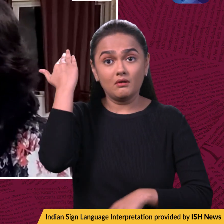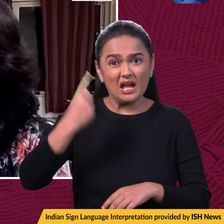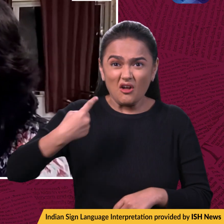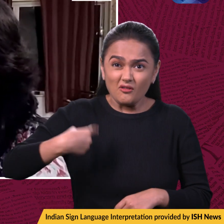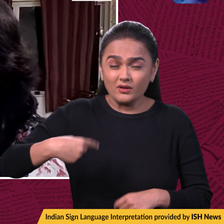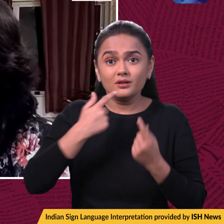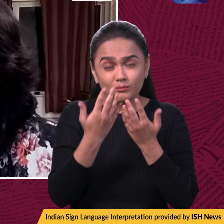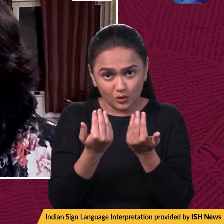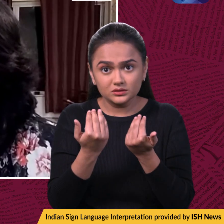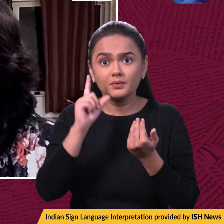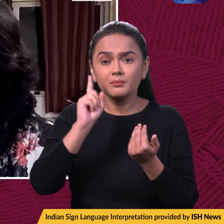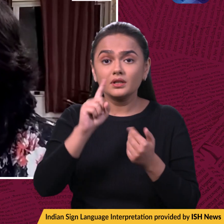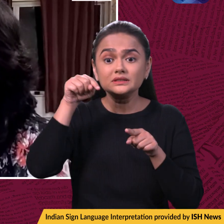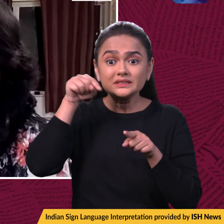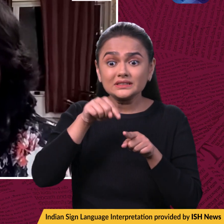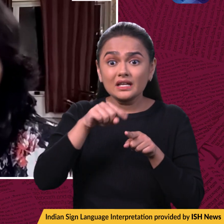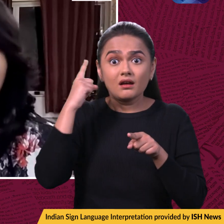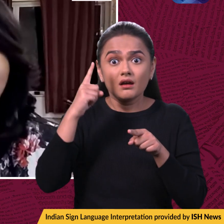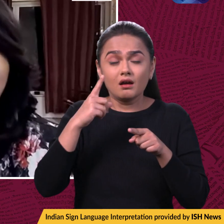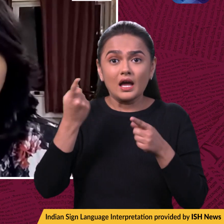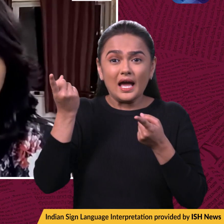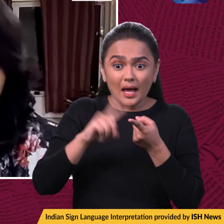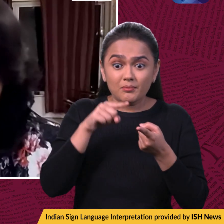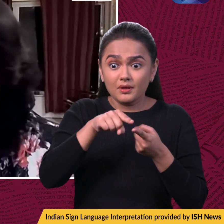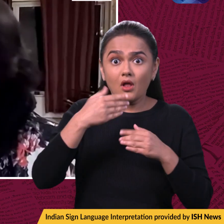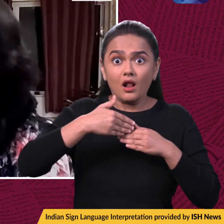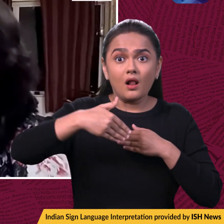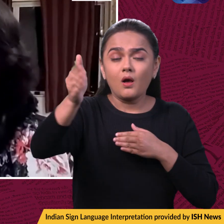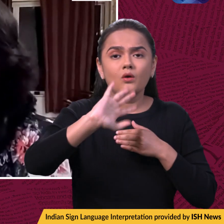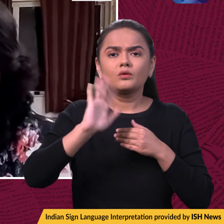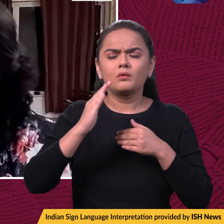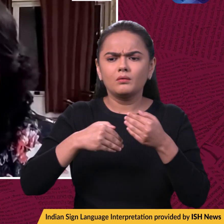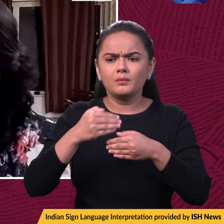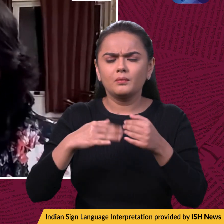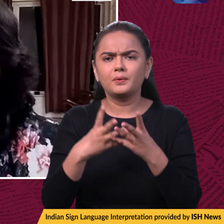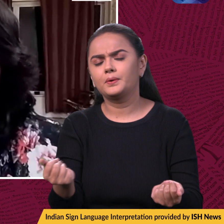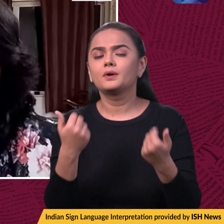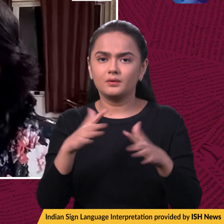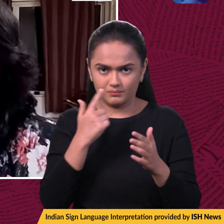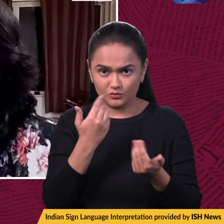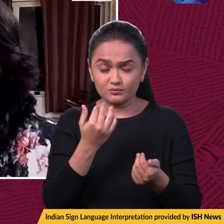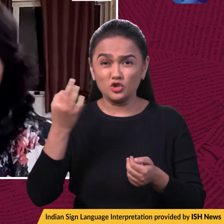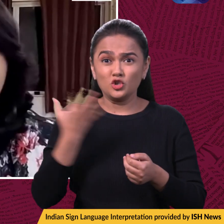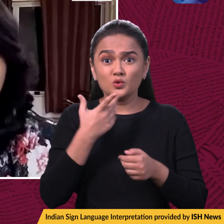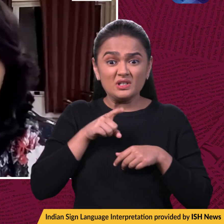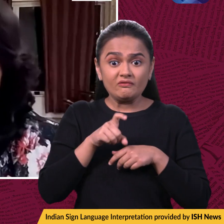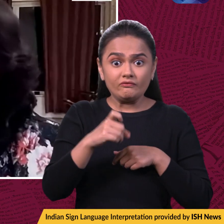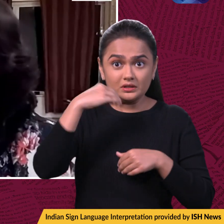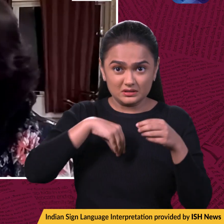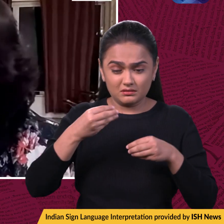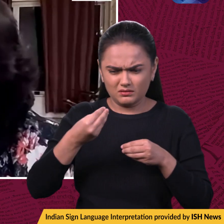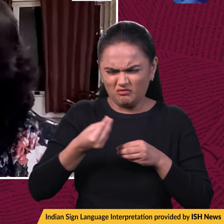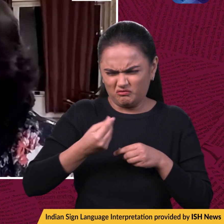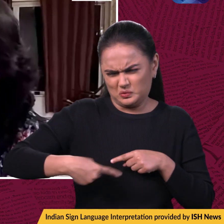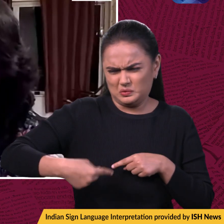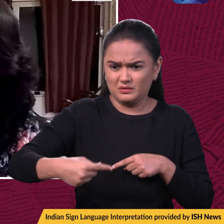cases and that the intense growth phase will be relatively short. New infections will begin to rise in a